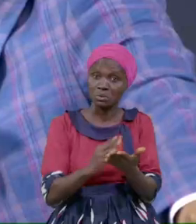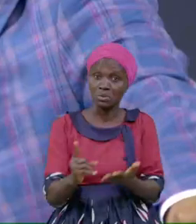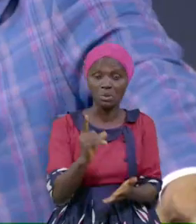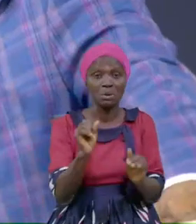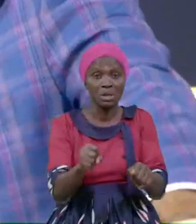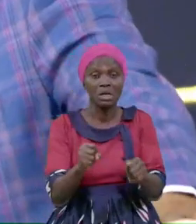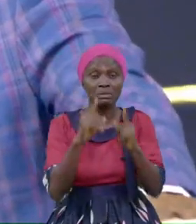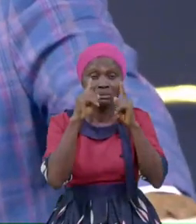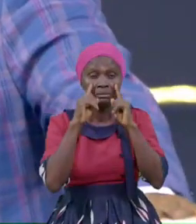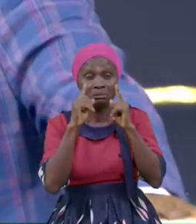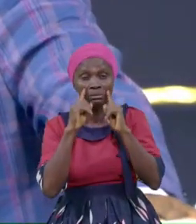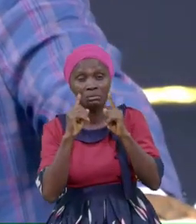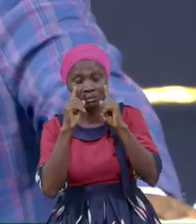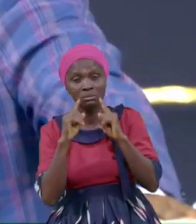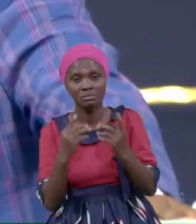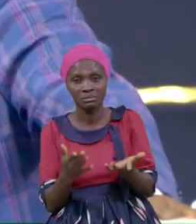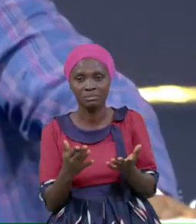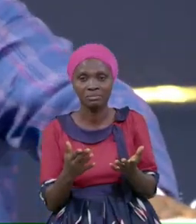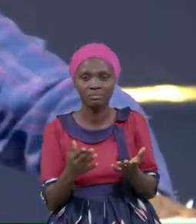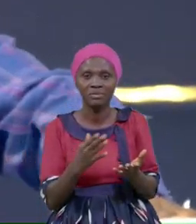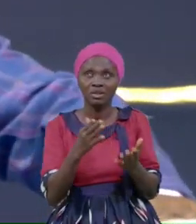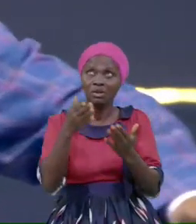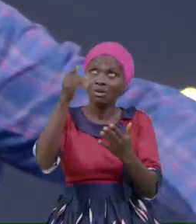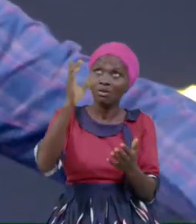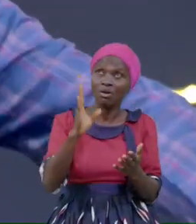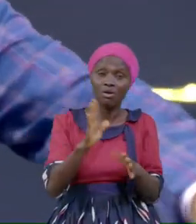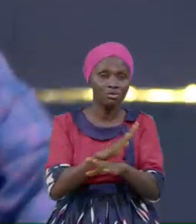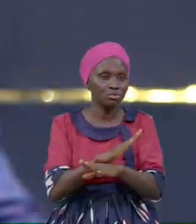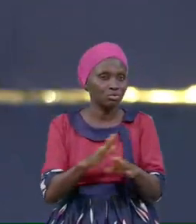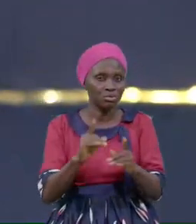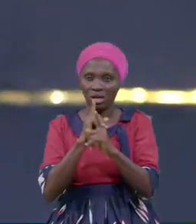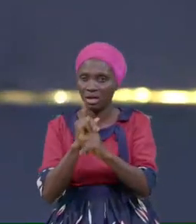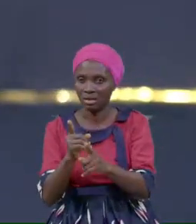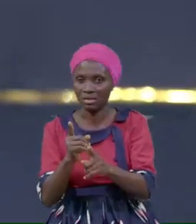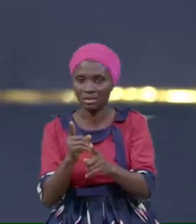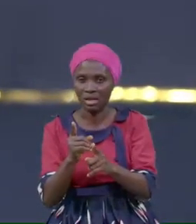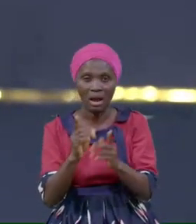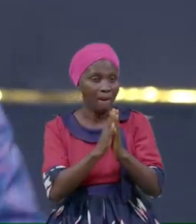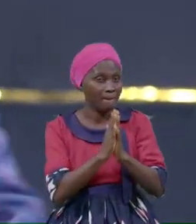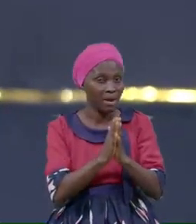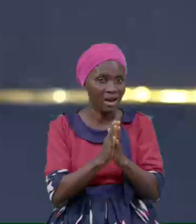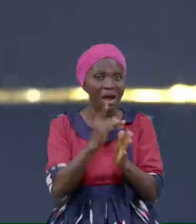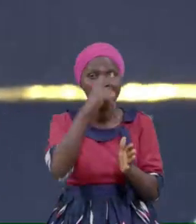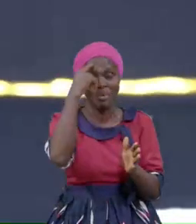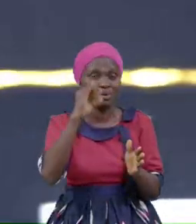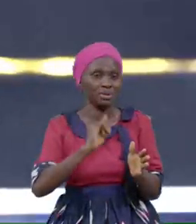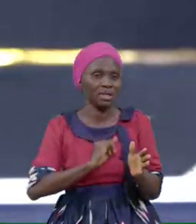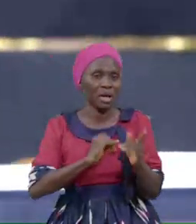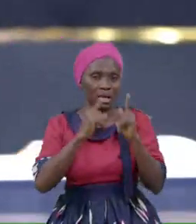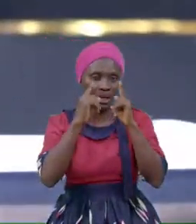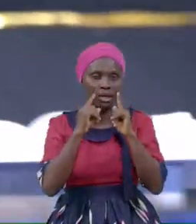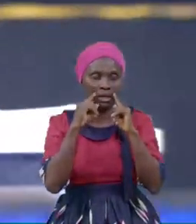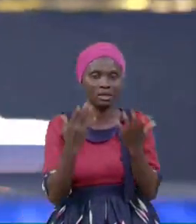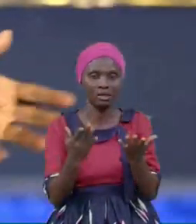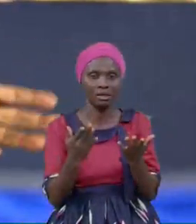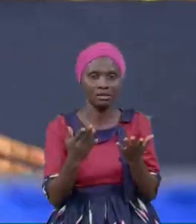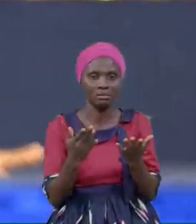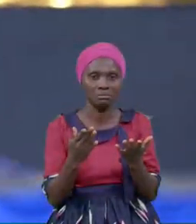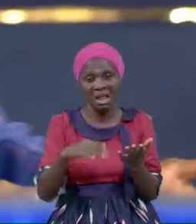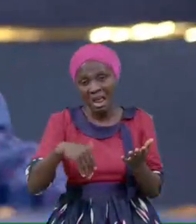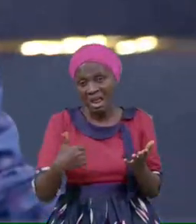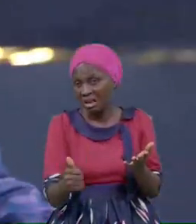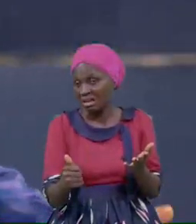cry. God doesn't answer prayer just because I cry. And somebody can burn this